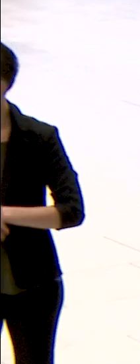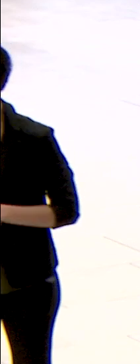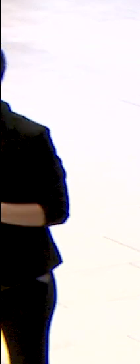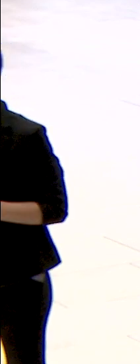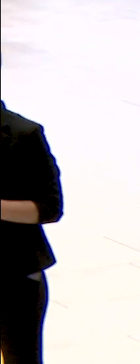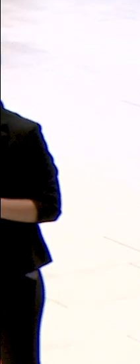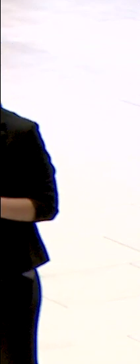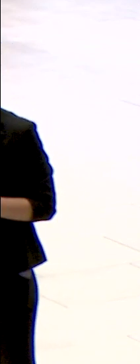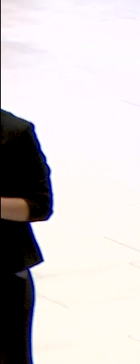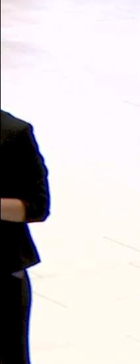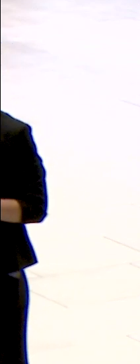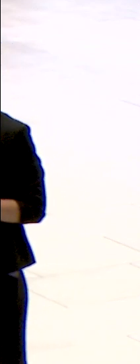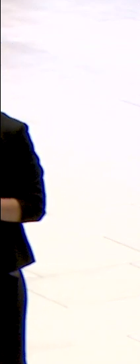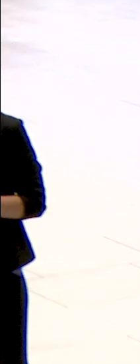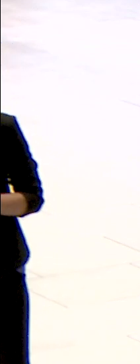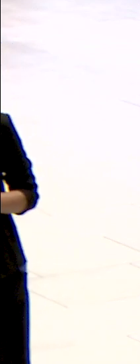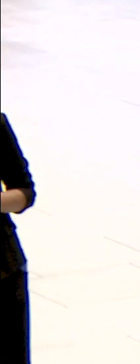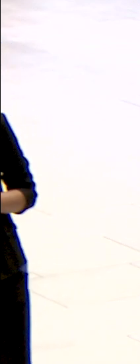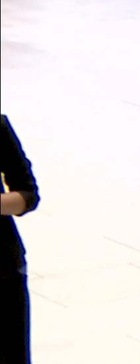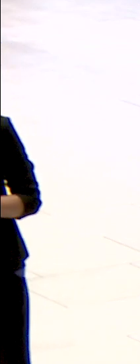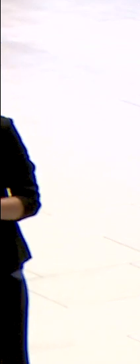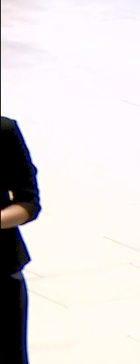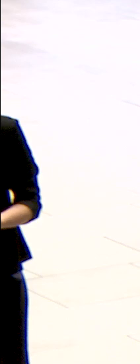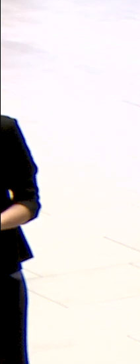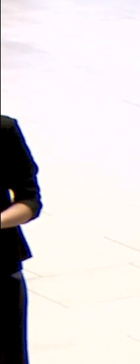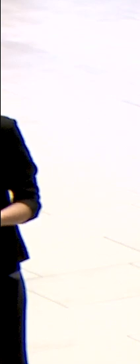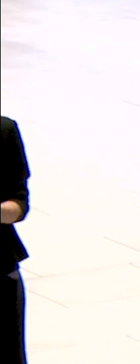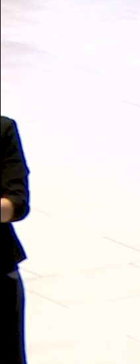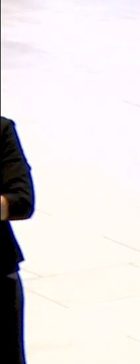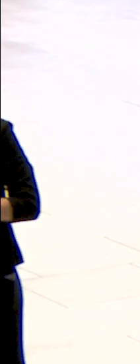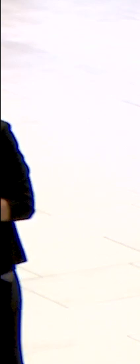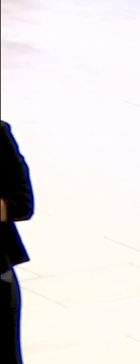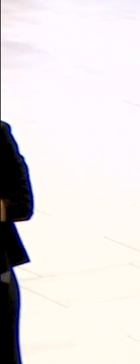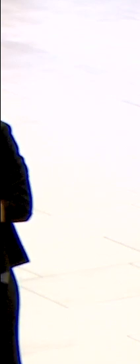Oop, see, and like I thought, it doesn't play.